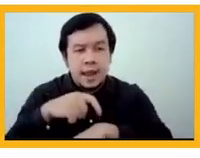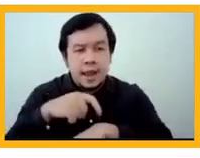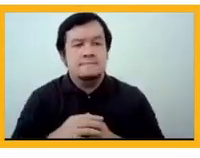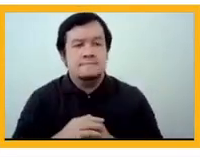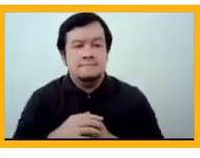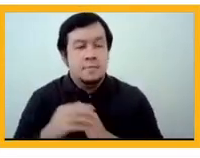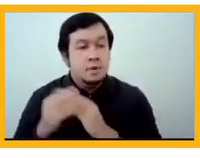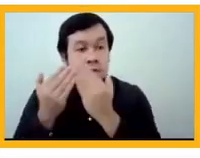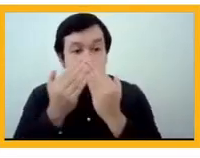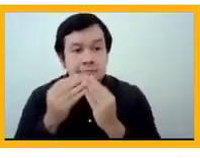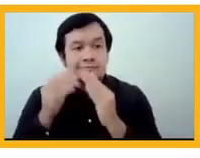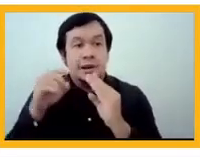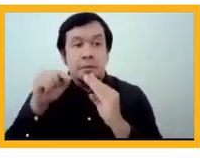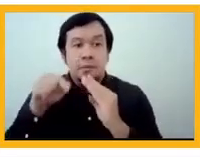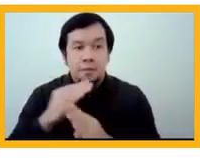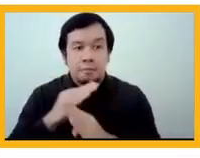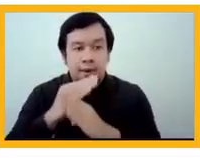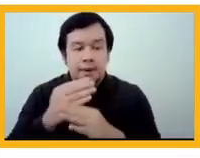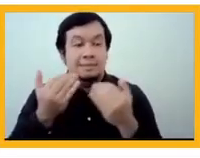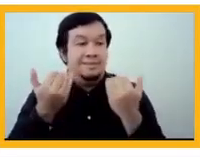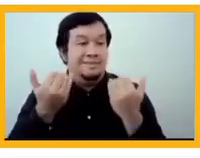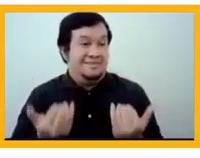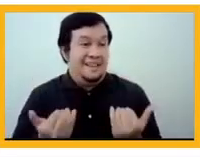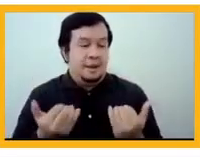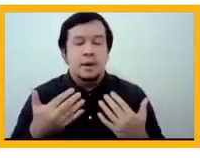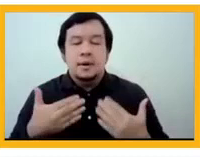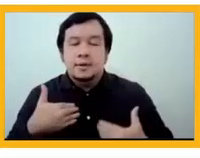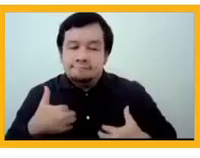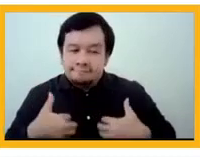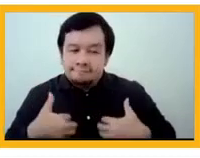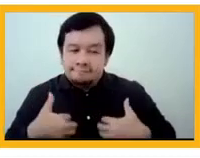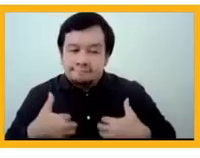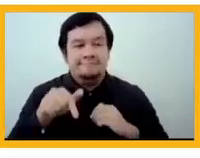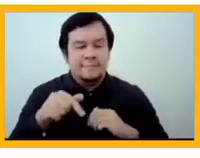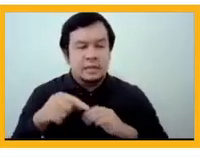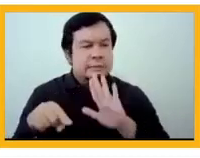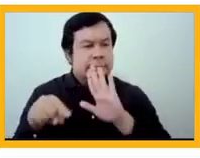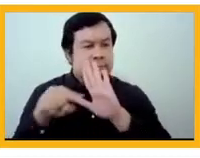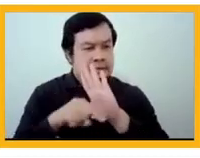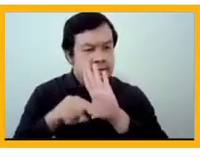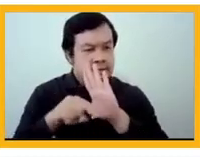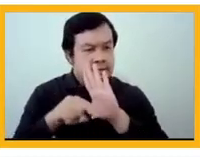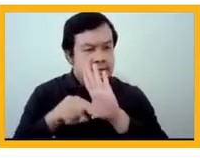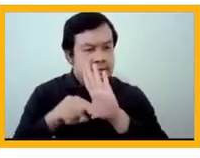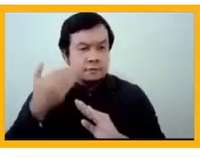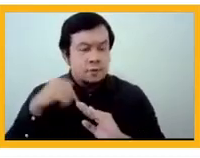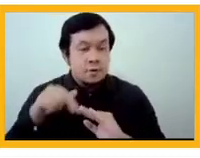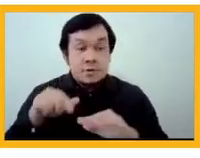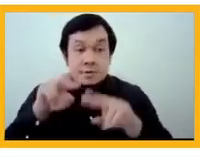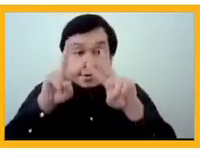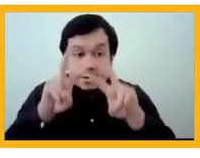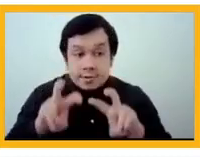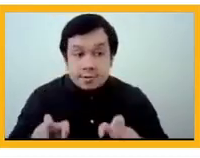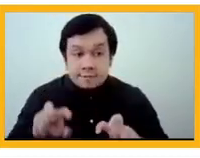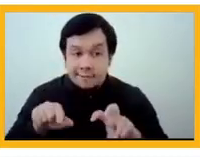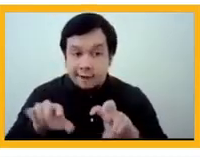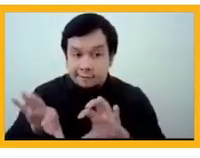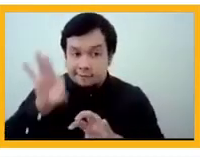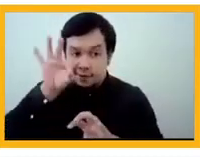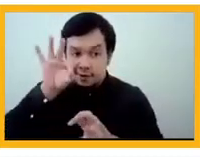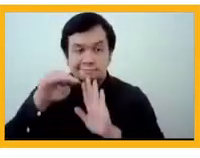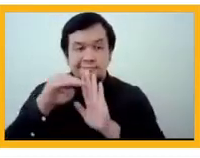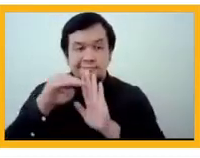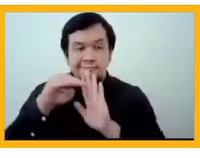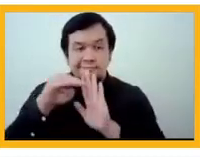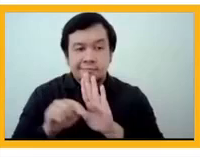about. Now, the bad news is that when you go look at the evidence and look at high quality studies on the impact of EdTech, despite all of